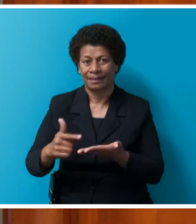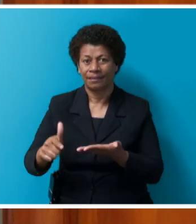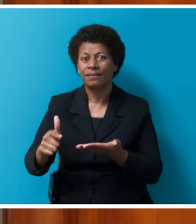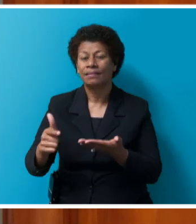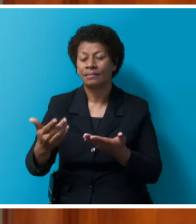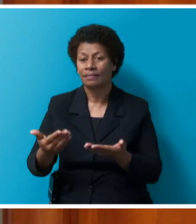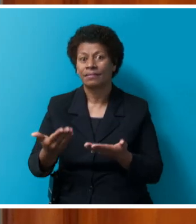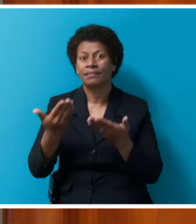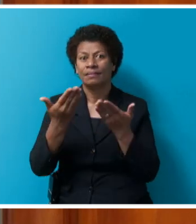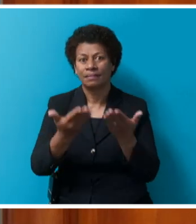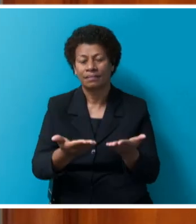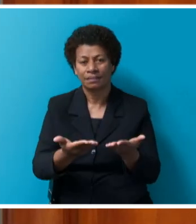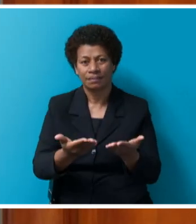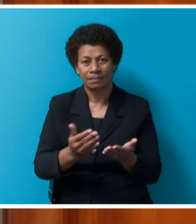His